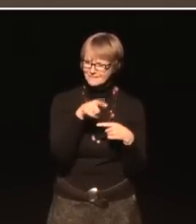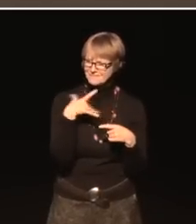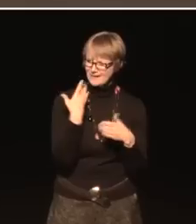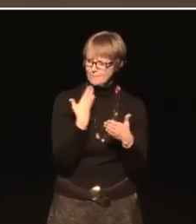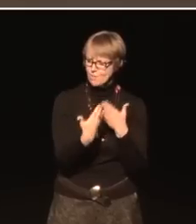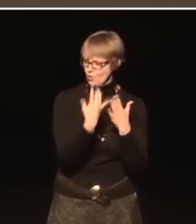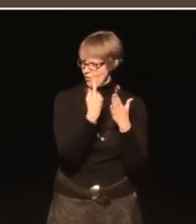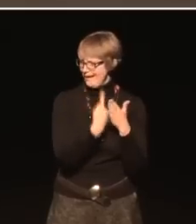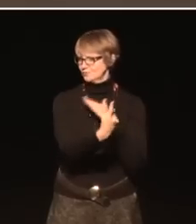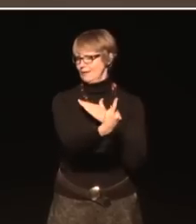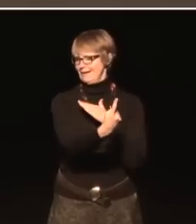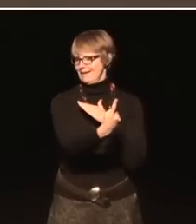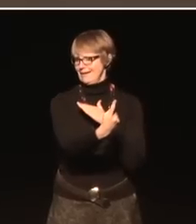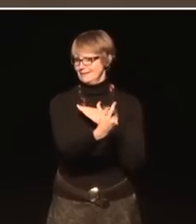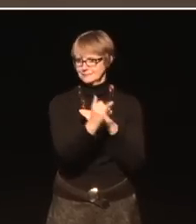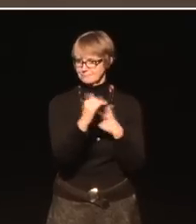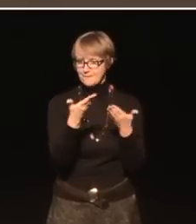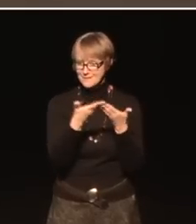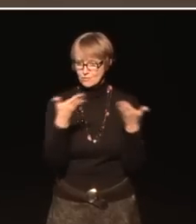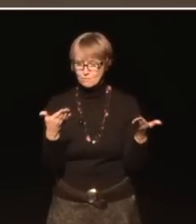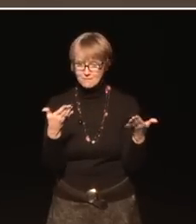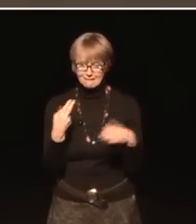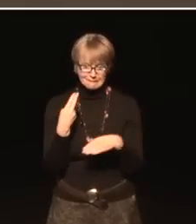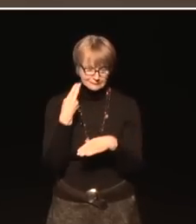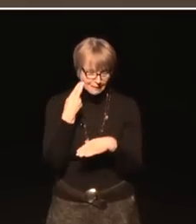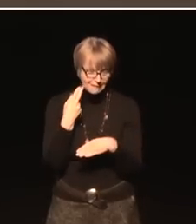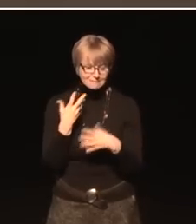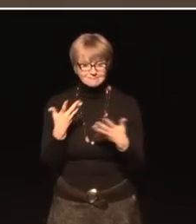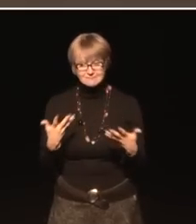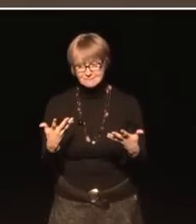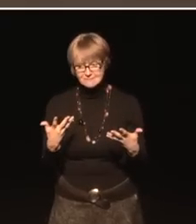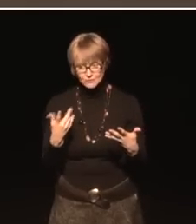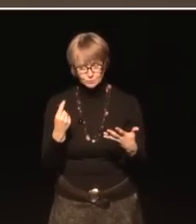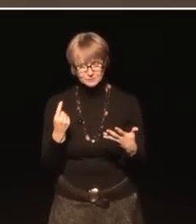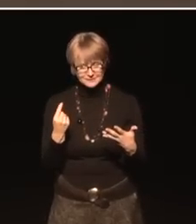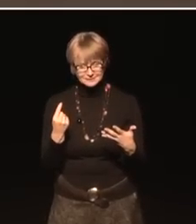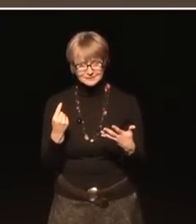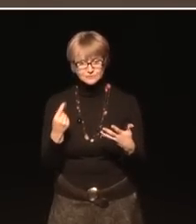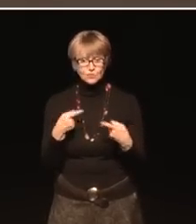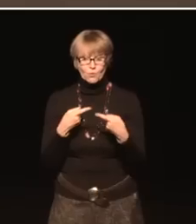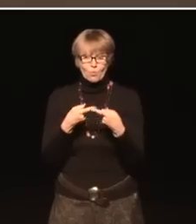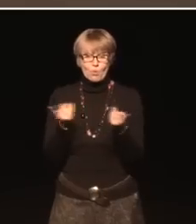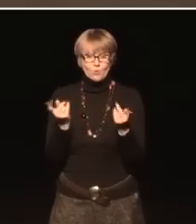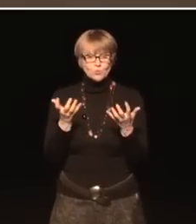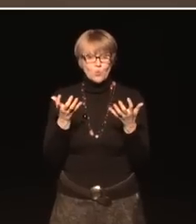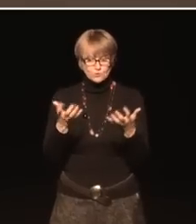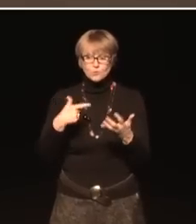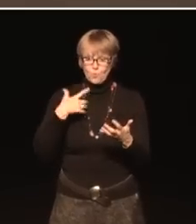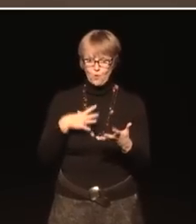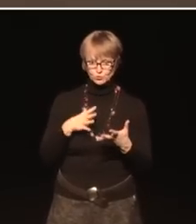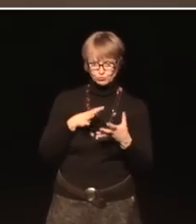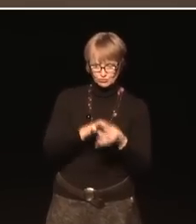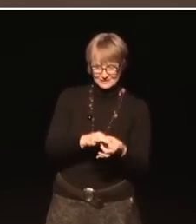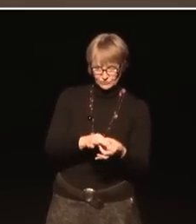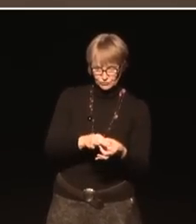audiences as opposed to maybe deaf audiences. And those audiences who we want to reach through